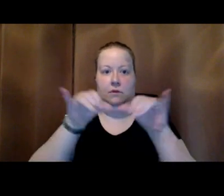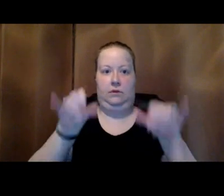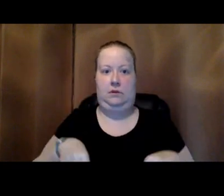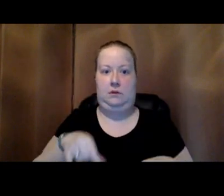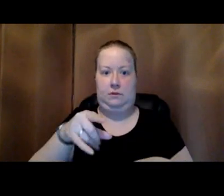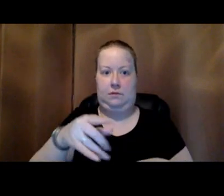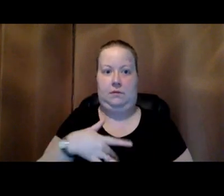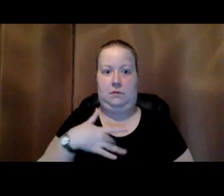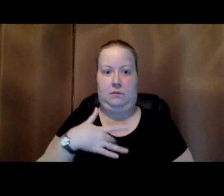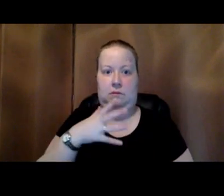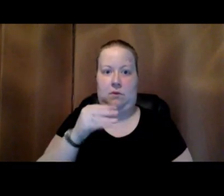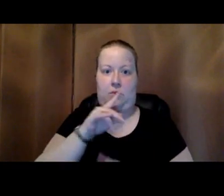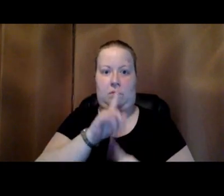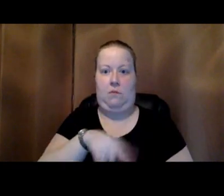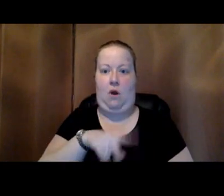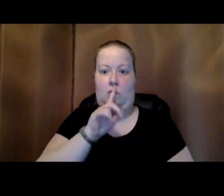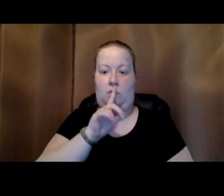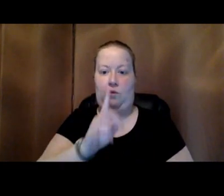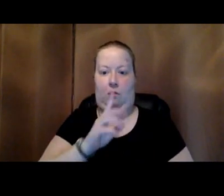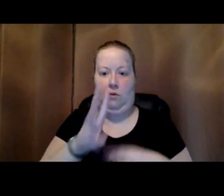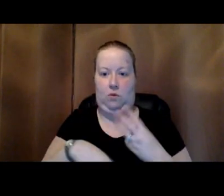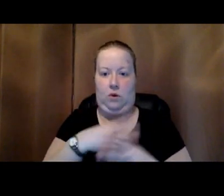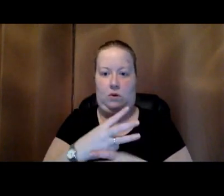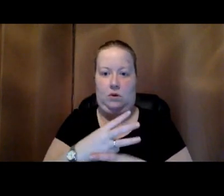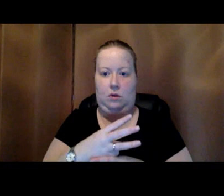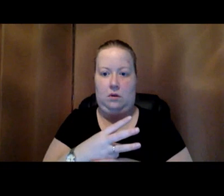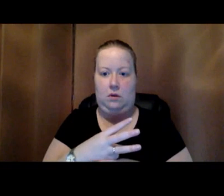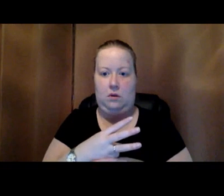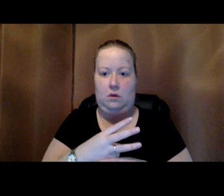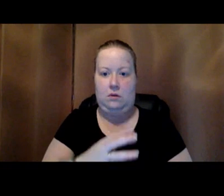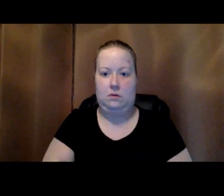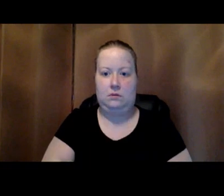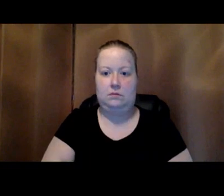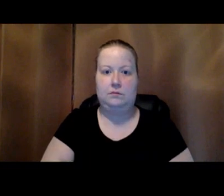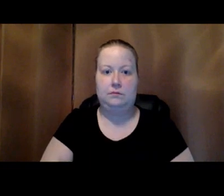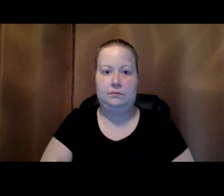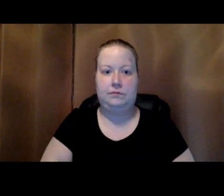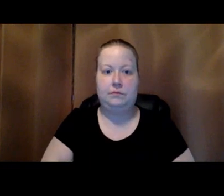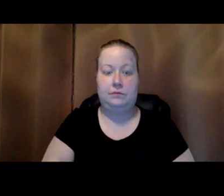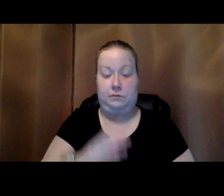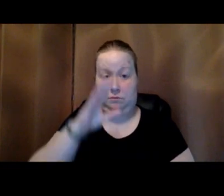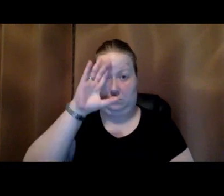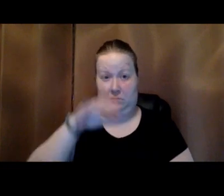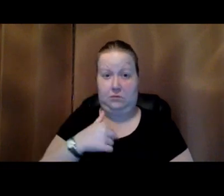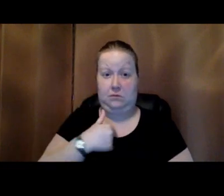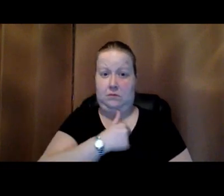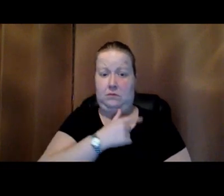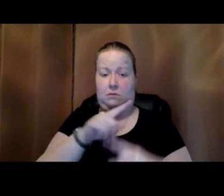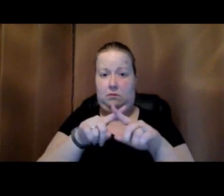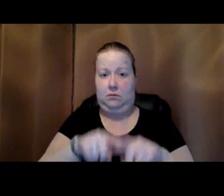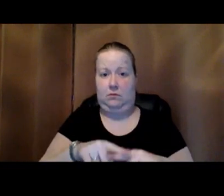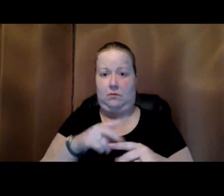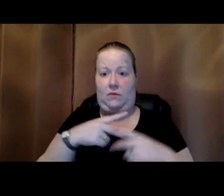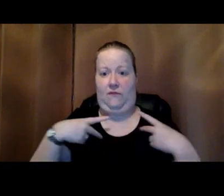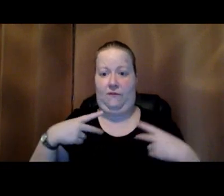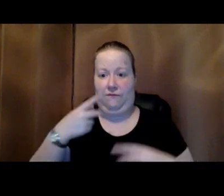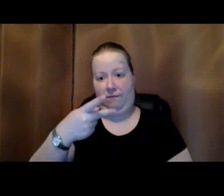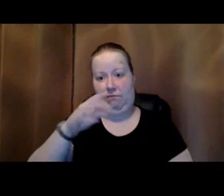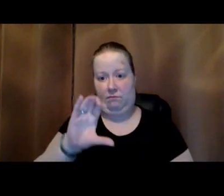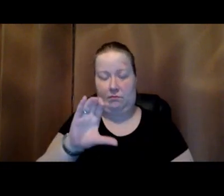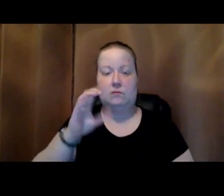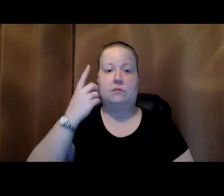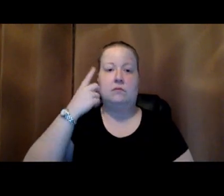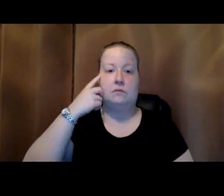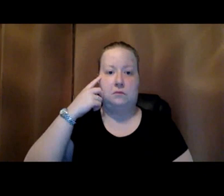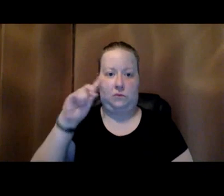if you think about it, every time we use digital technology, we rely on some kind of physical computing to bridge between our physical world and the virtual